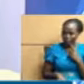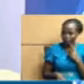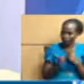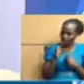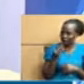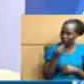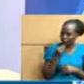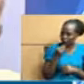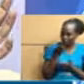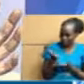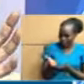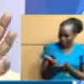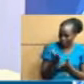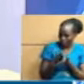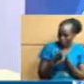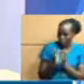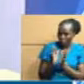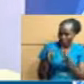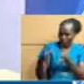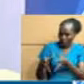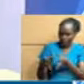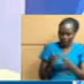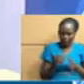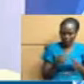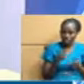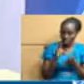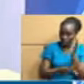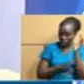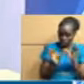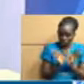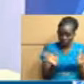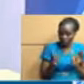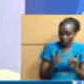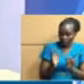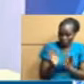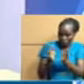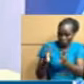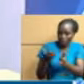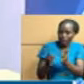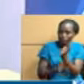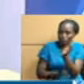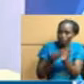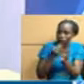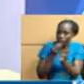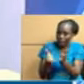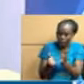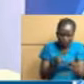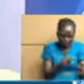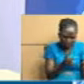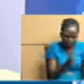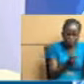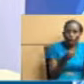available in one part of the country and is not available in the other part, definitely there's a planning and distribution and logistics issue that need to be put in